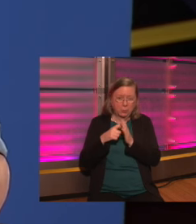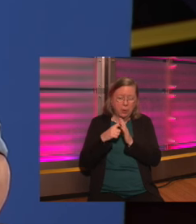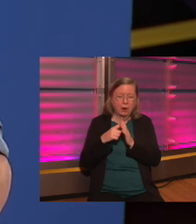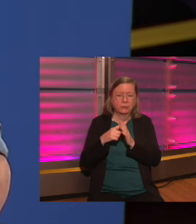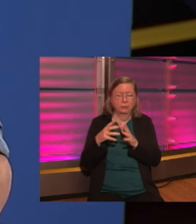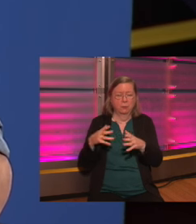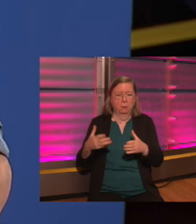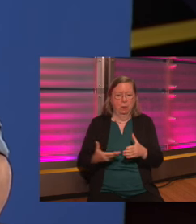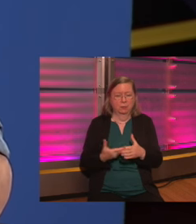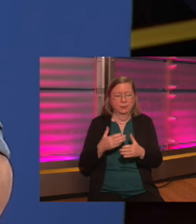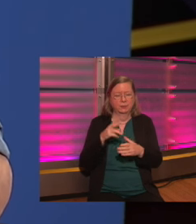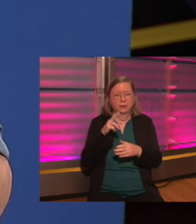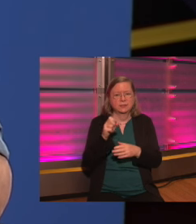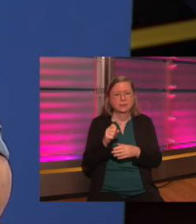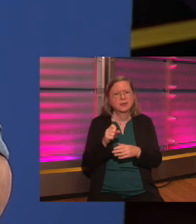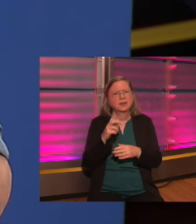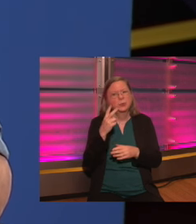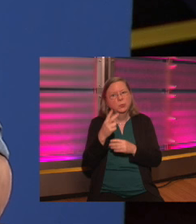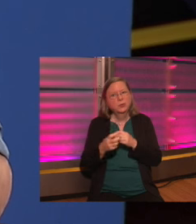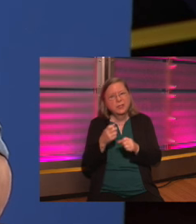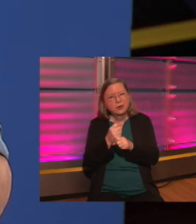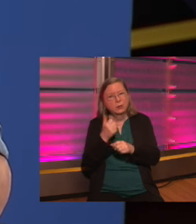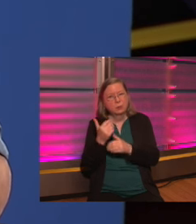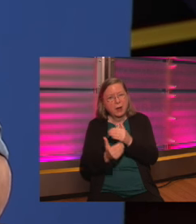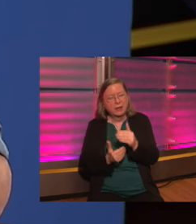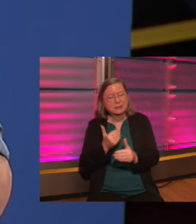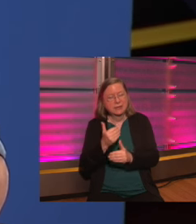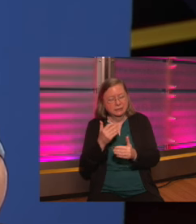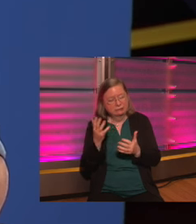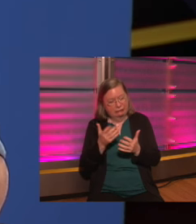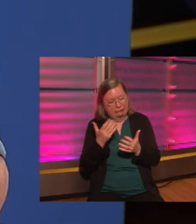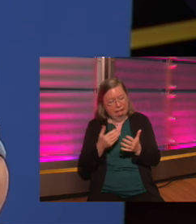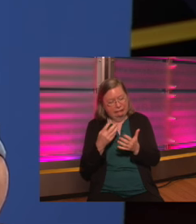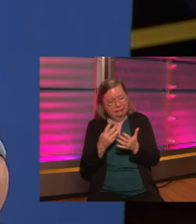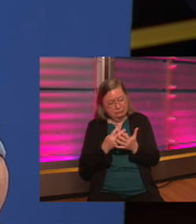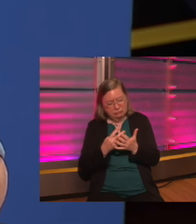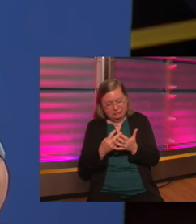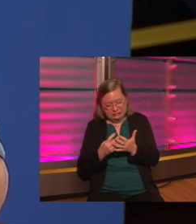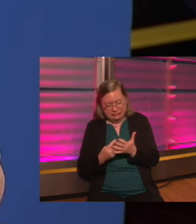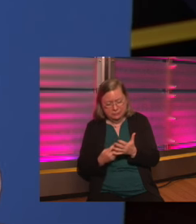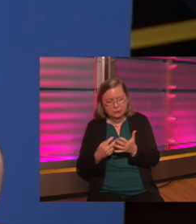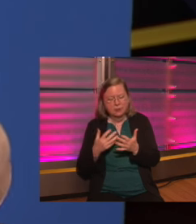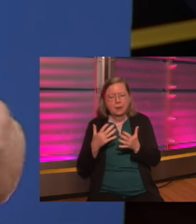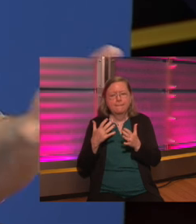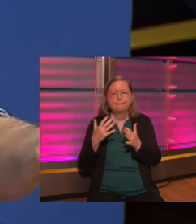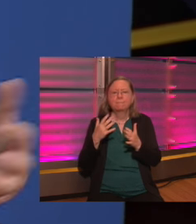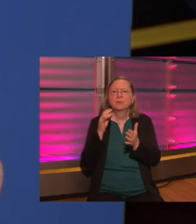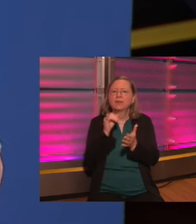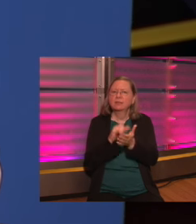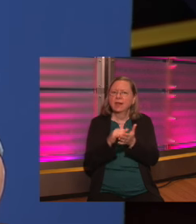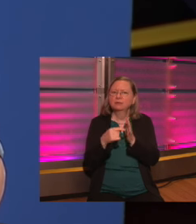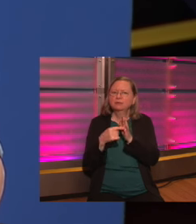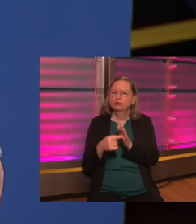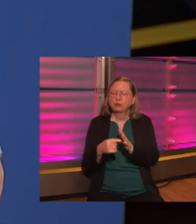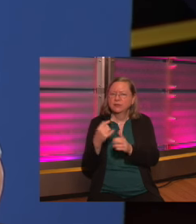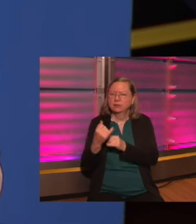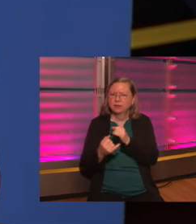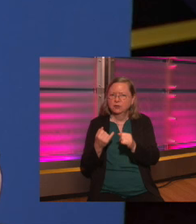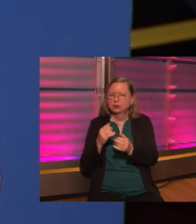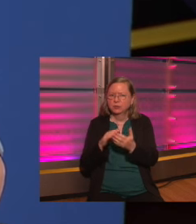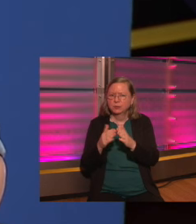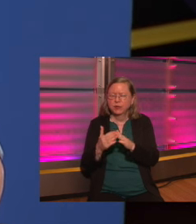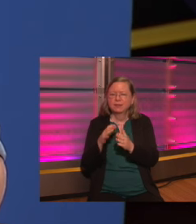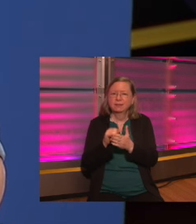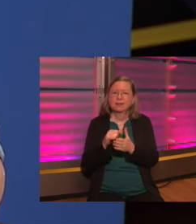that we need to fear. And so I think that that element does a lot too to showing the international community that the United States